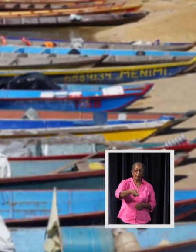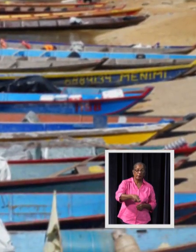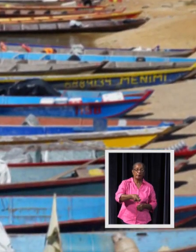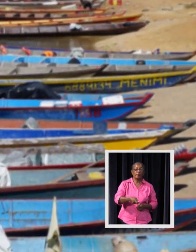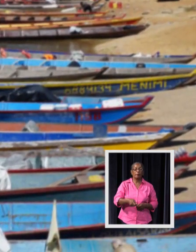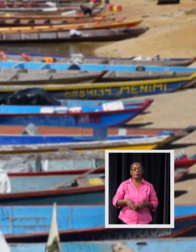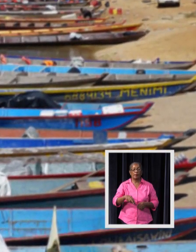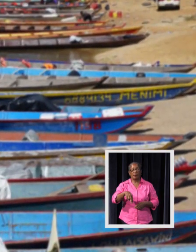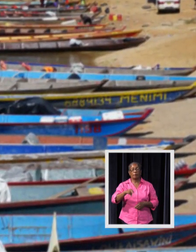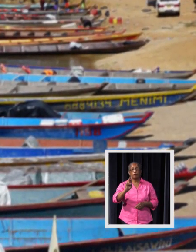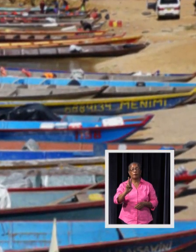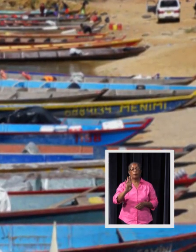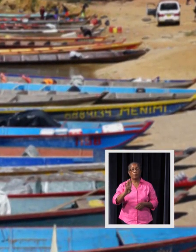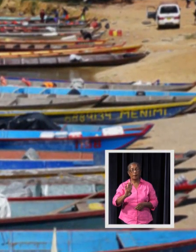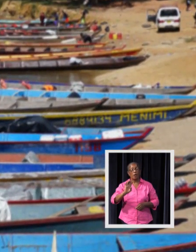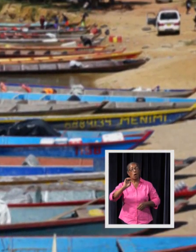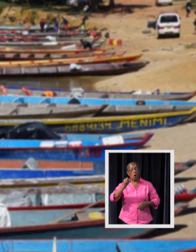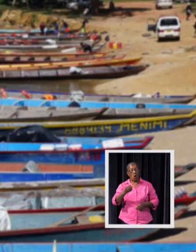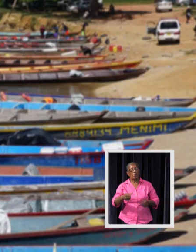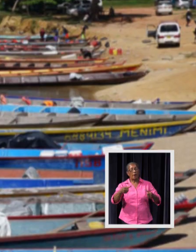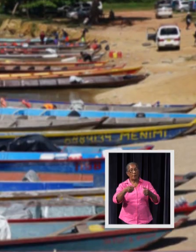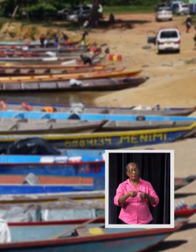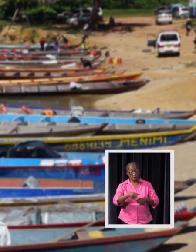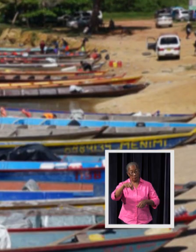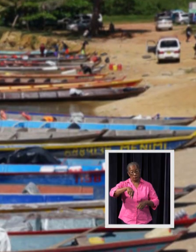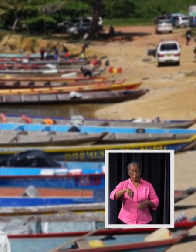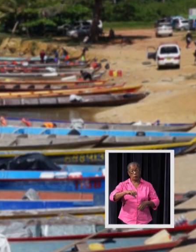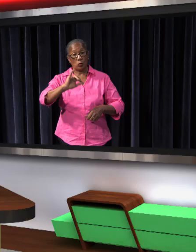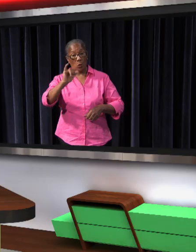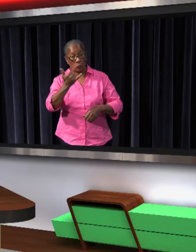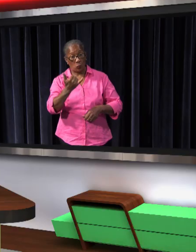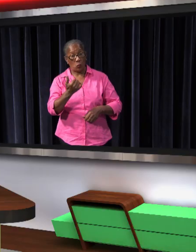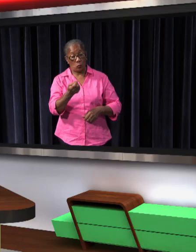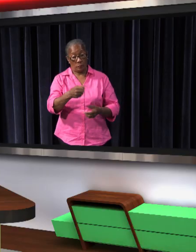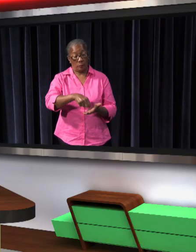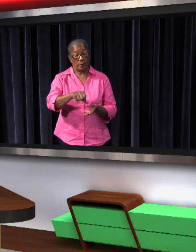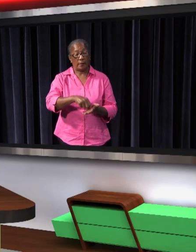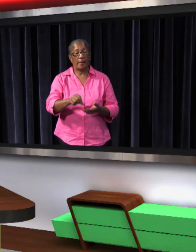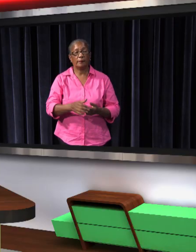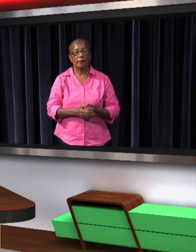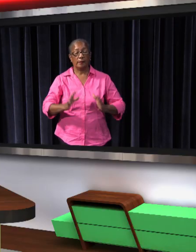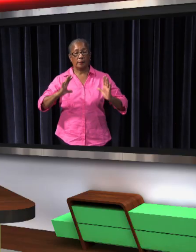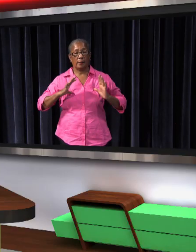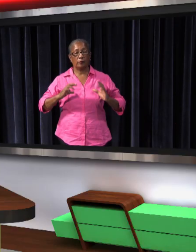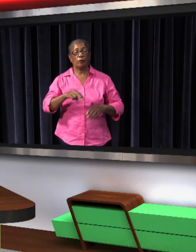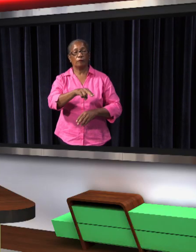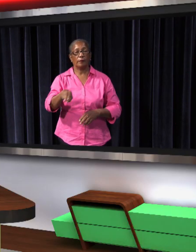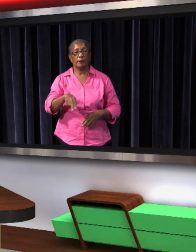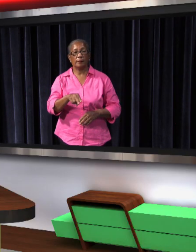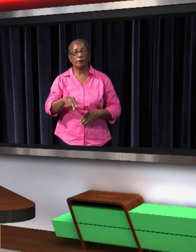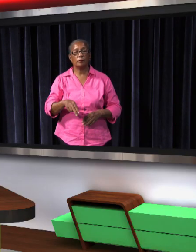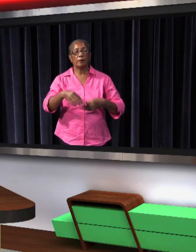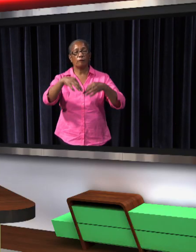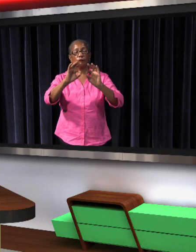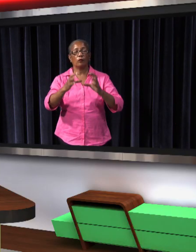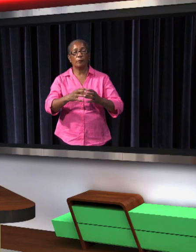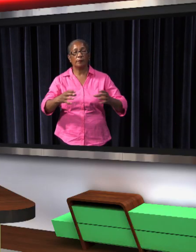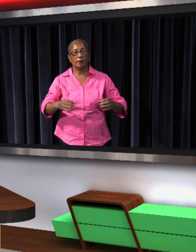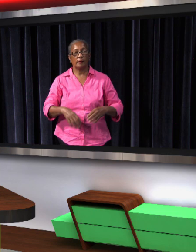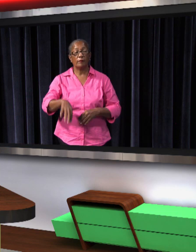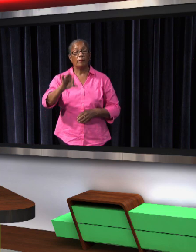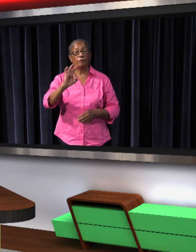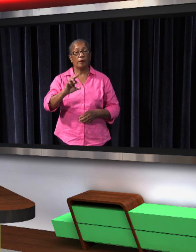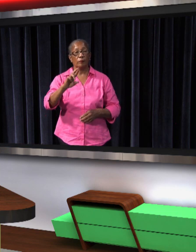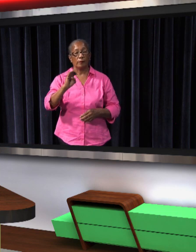they submitted to the NVB to adjust the current bus rates. The director of the National Transport